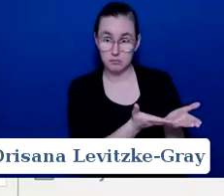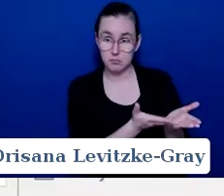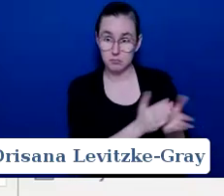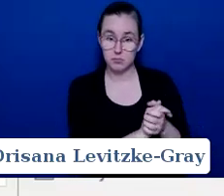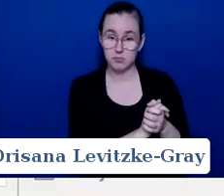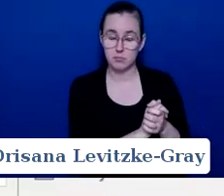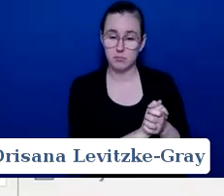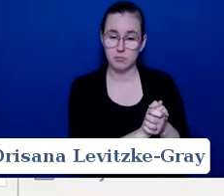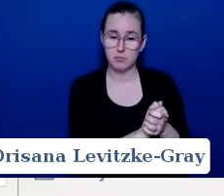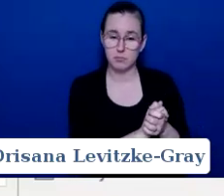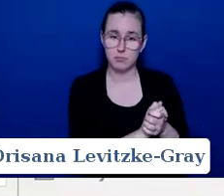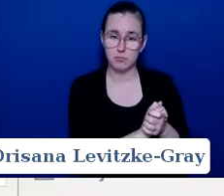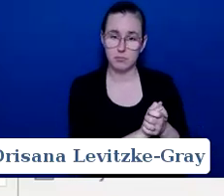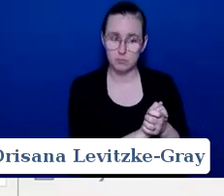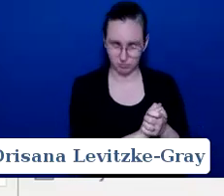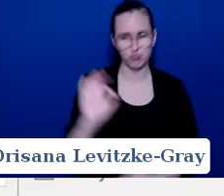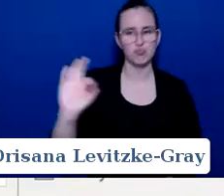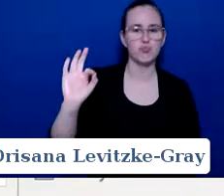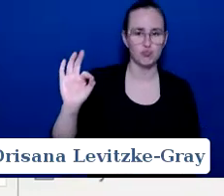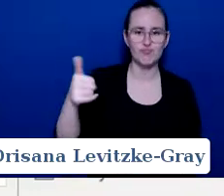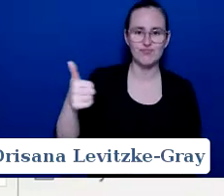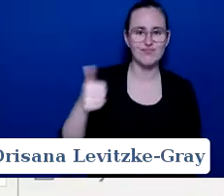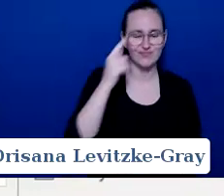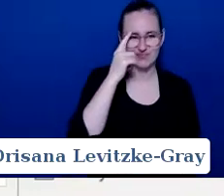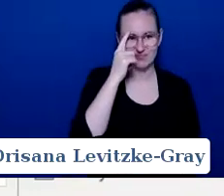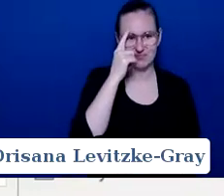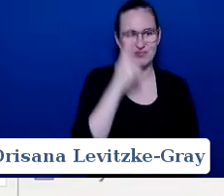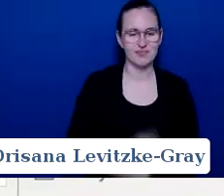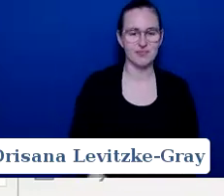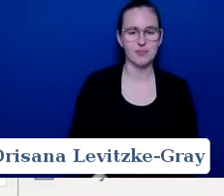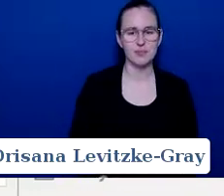I can say yes. Okay, thank you.